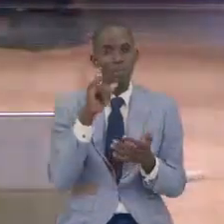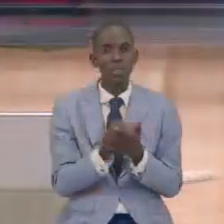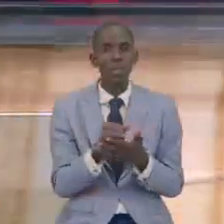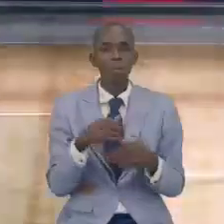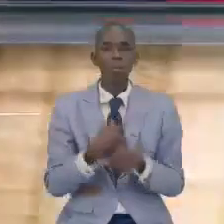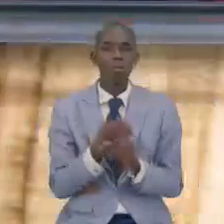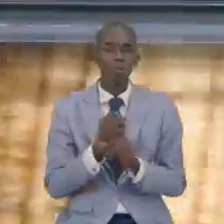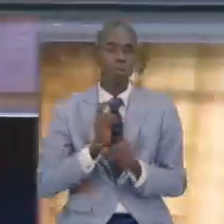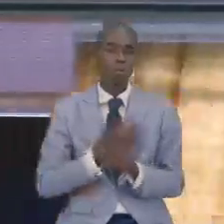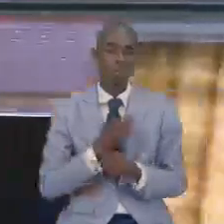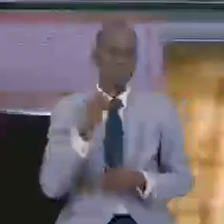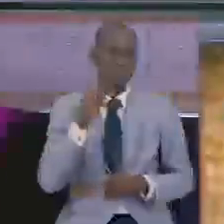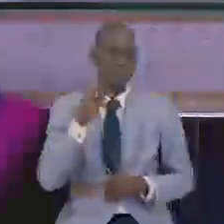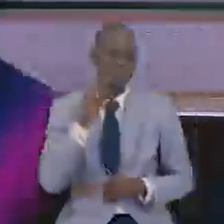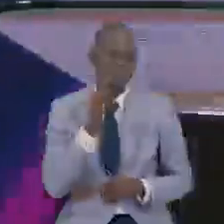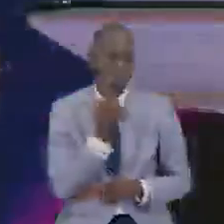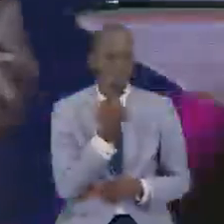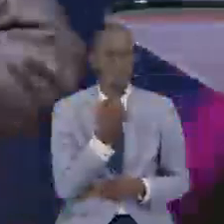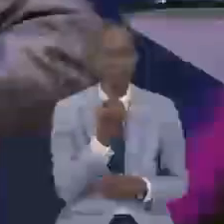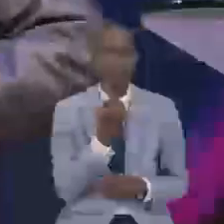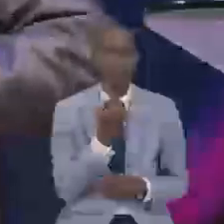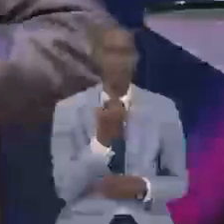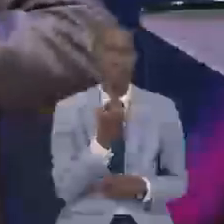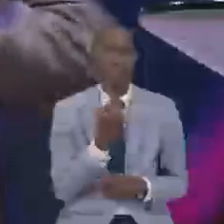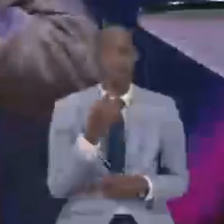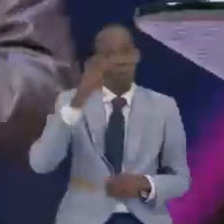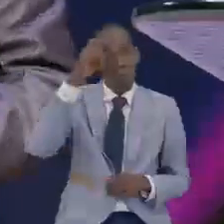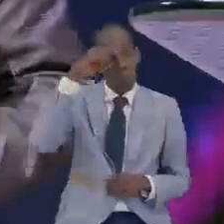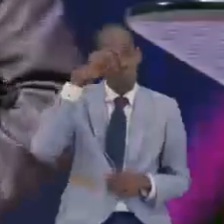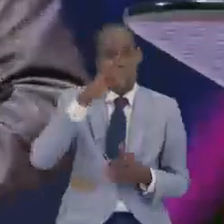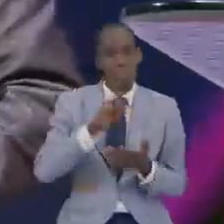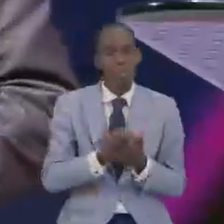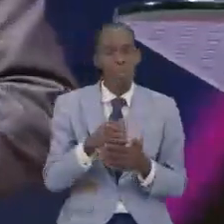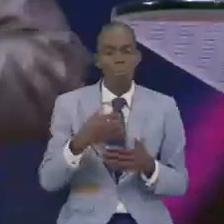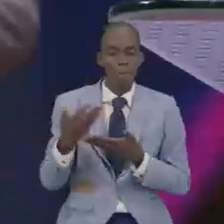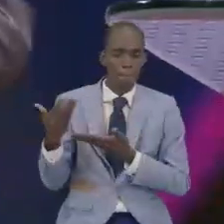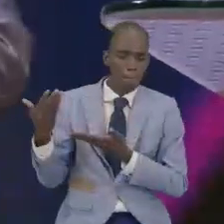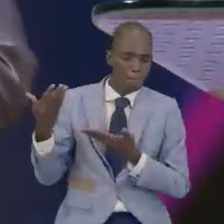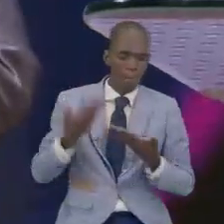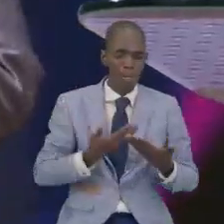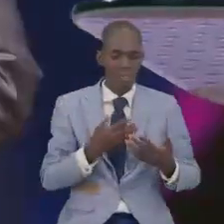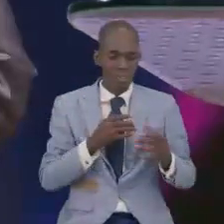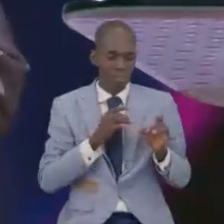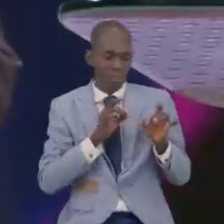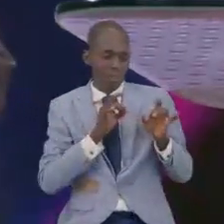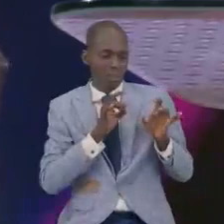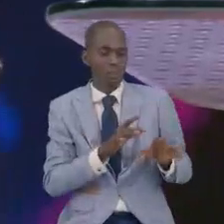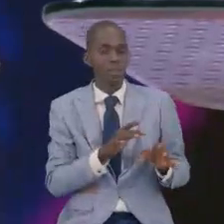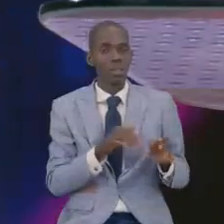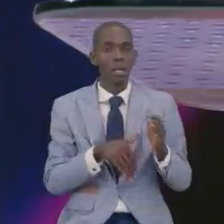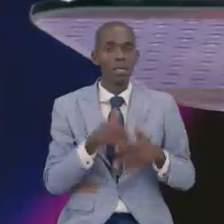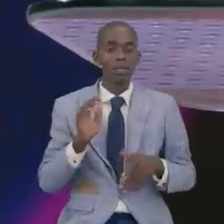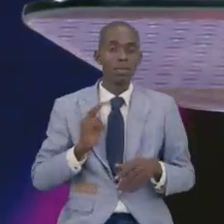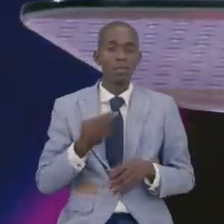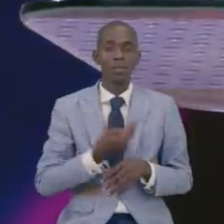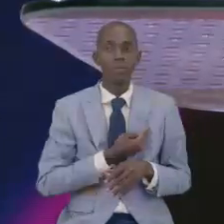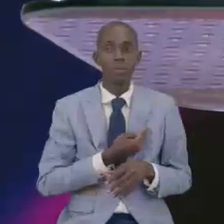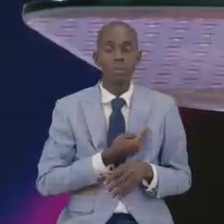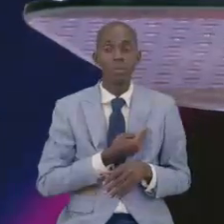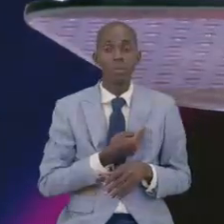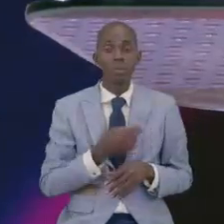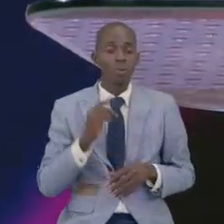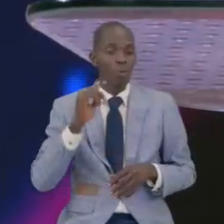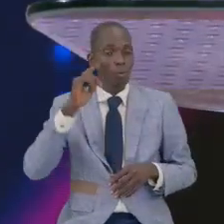bitter, wisdom that generates hatred, wisdom that gives a